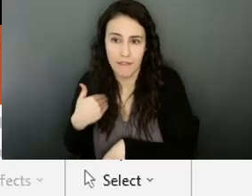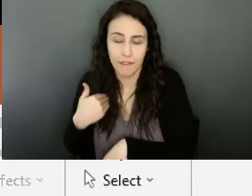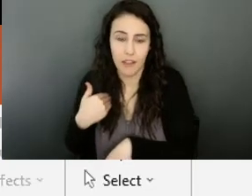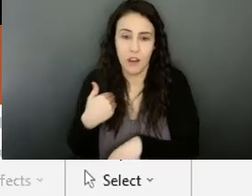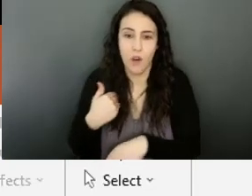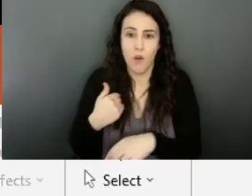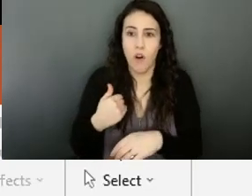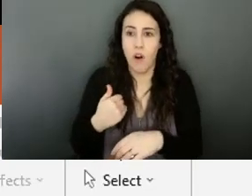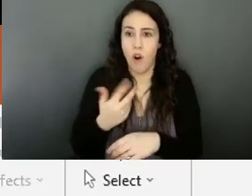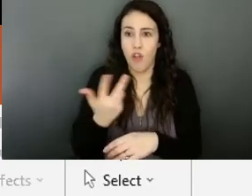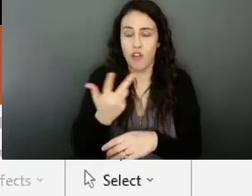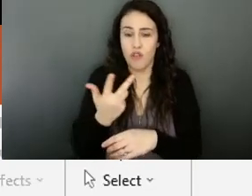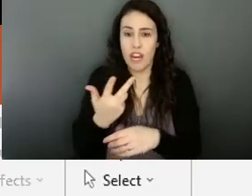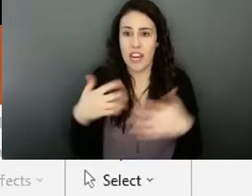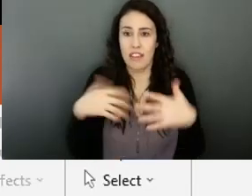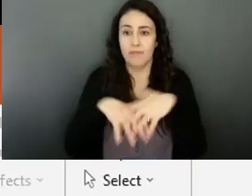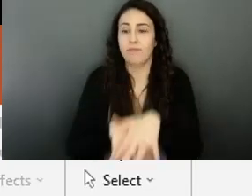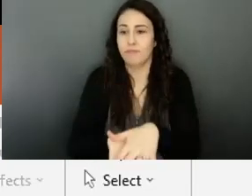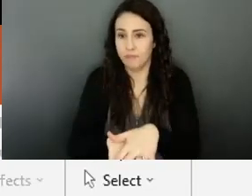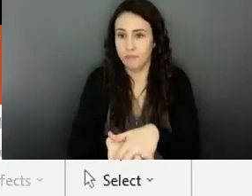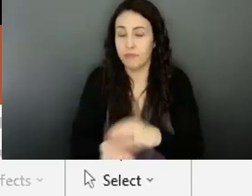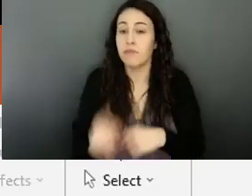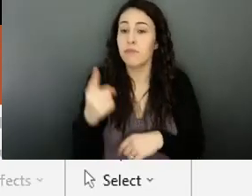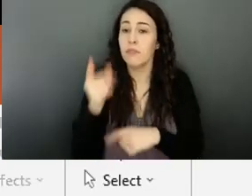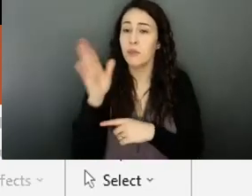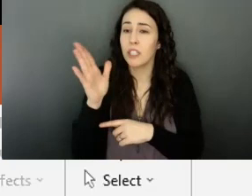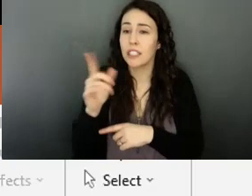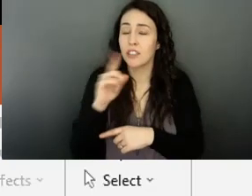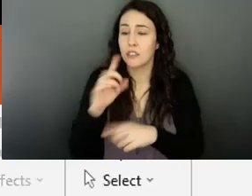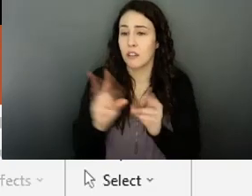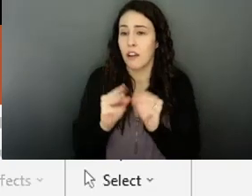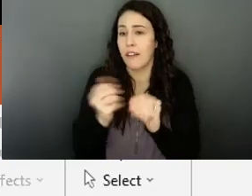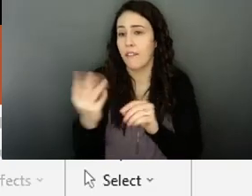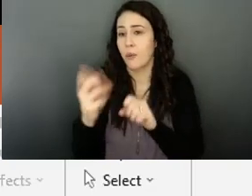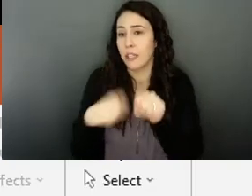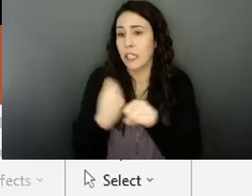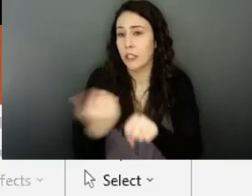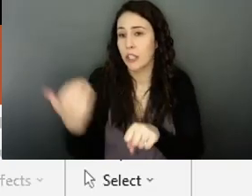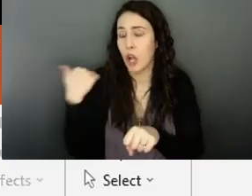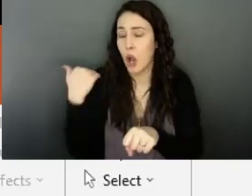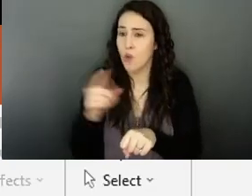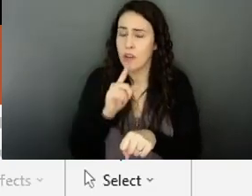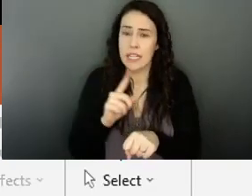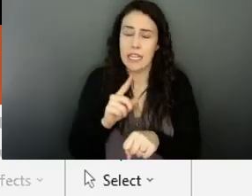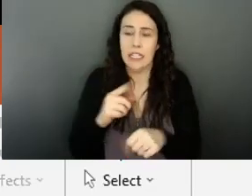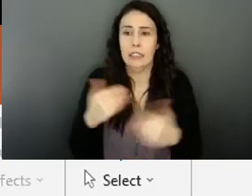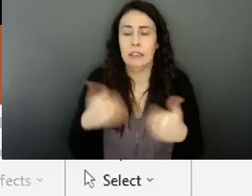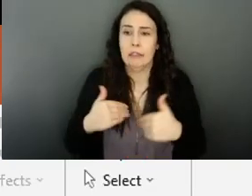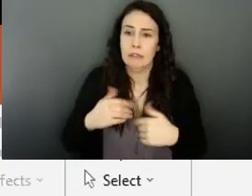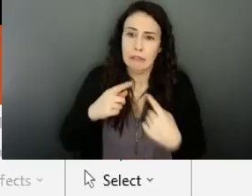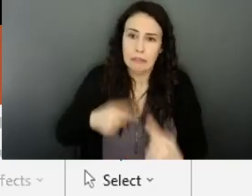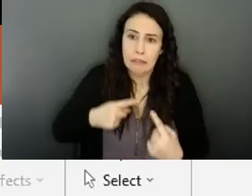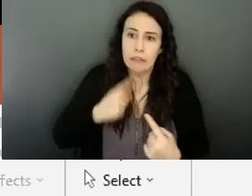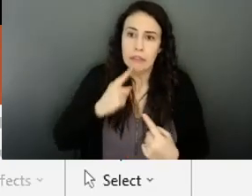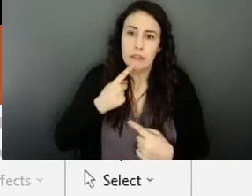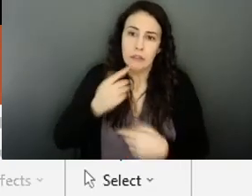a presentation at a conference a few years ago on the very grueling process at first. And then all of a sudden,